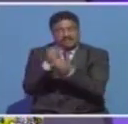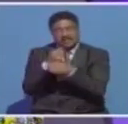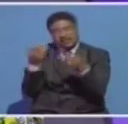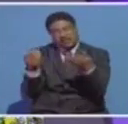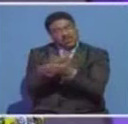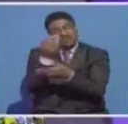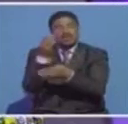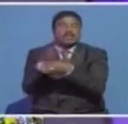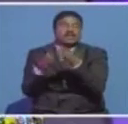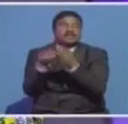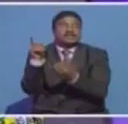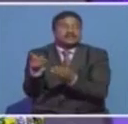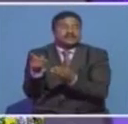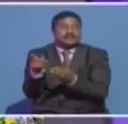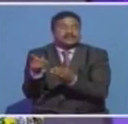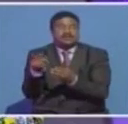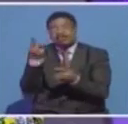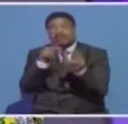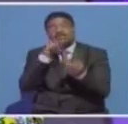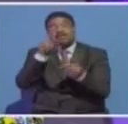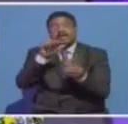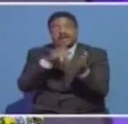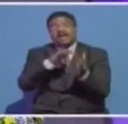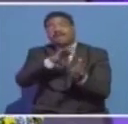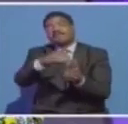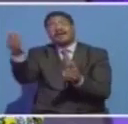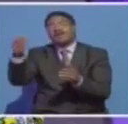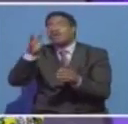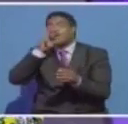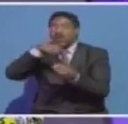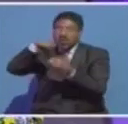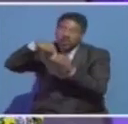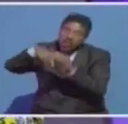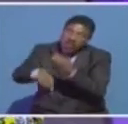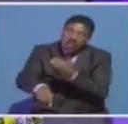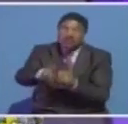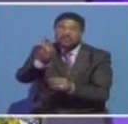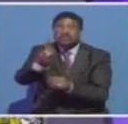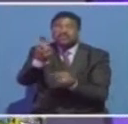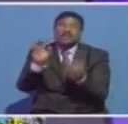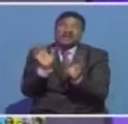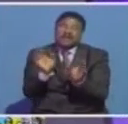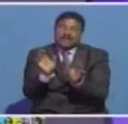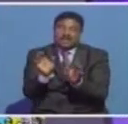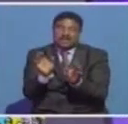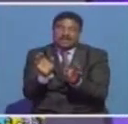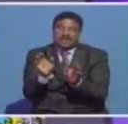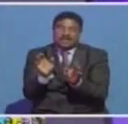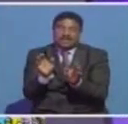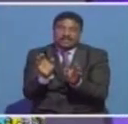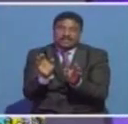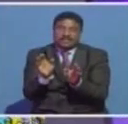that they don't go back to using shallow wells. If the water is not near enough,